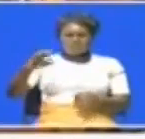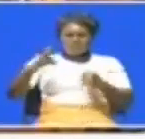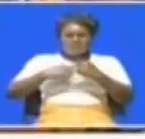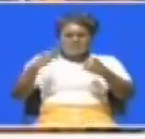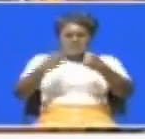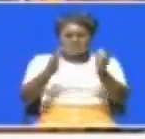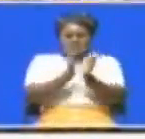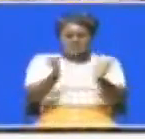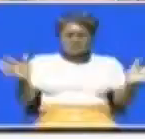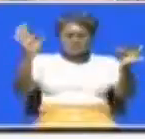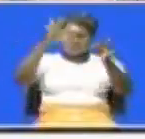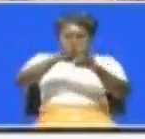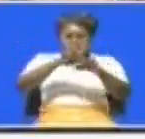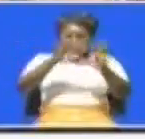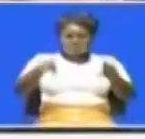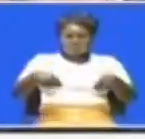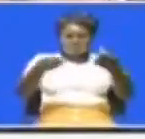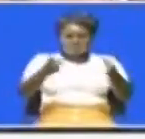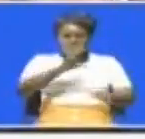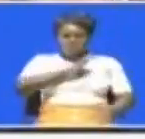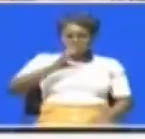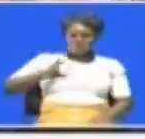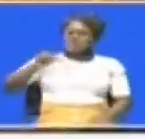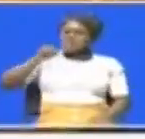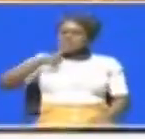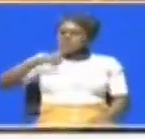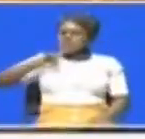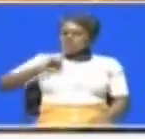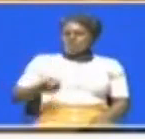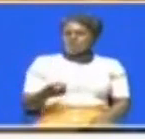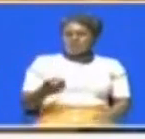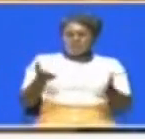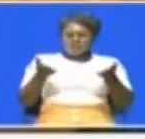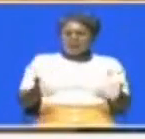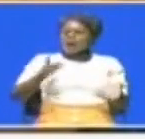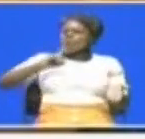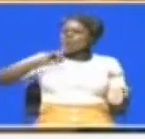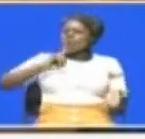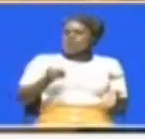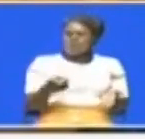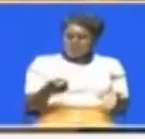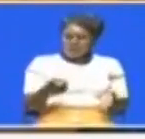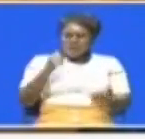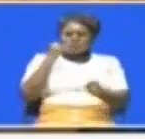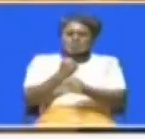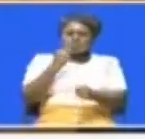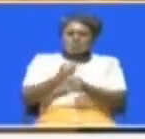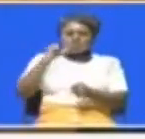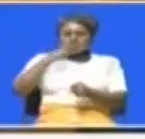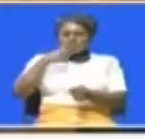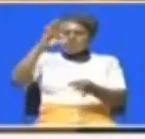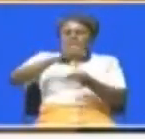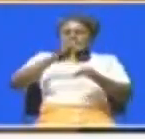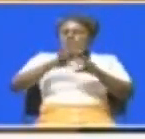August general election gave the electoral body new orders. We hereby direct that in conducting the fresh